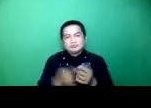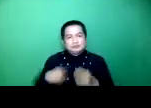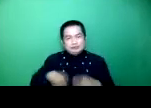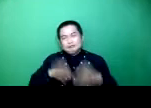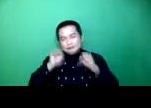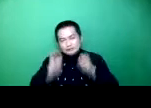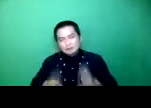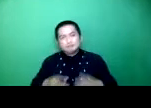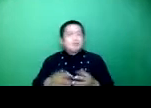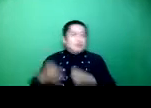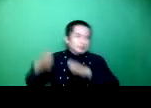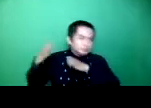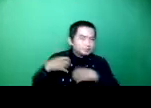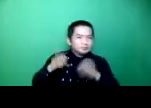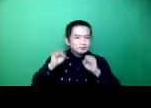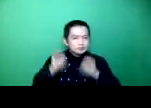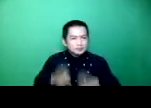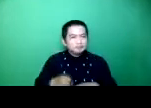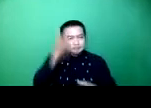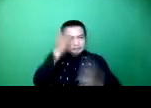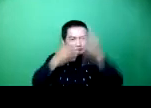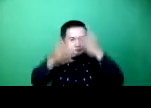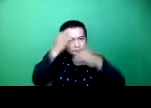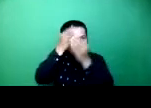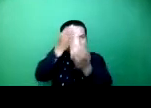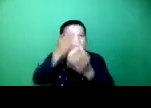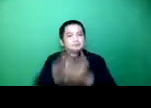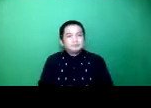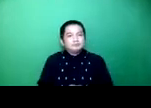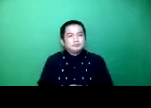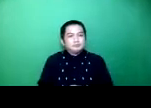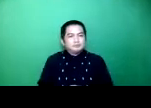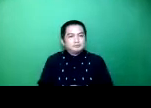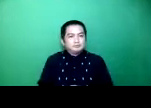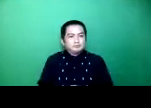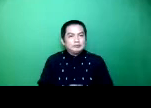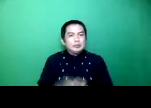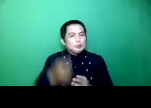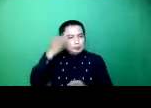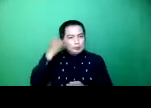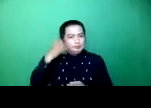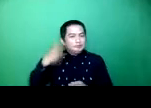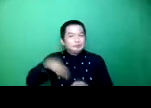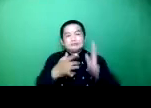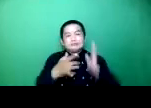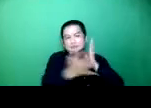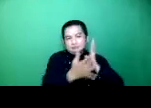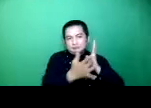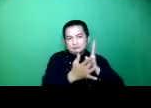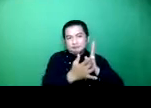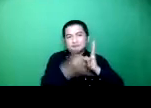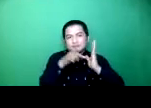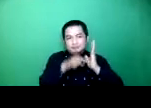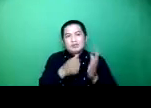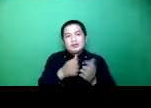expect this information, this level of information to come to us because the technology makes it so. And so I